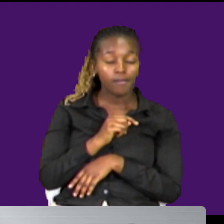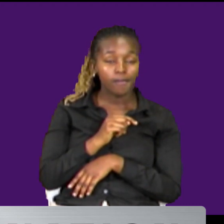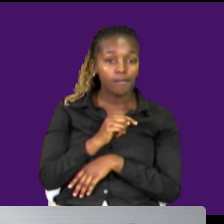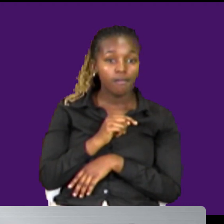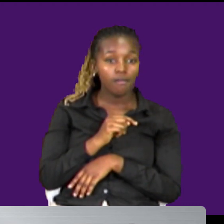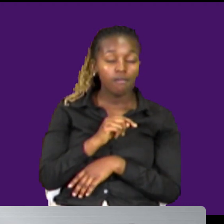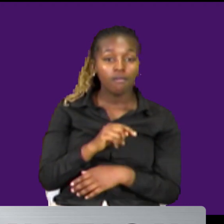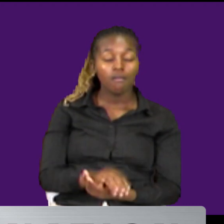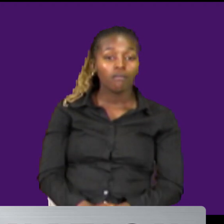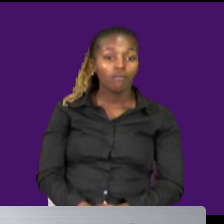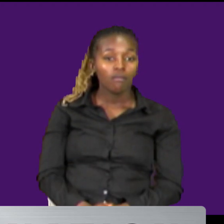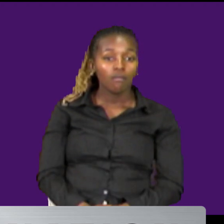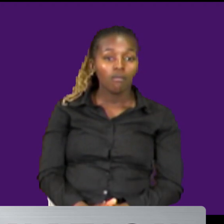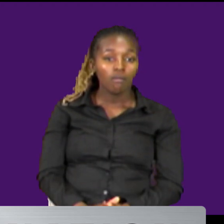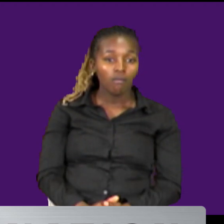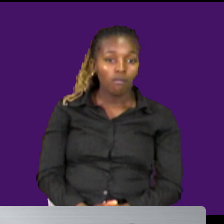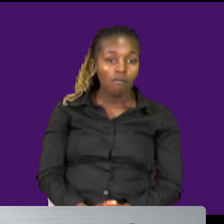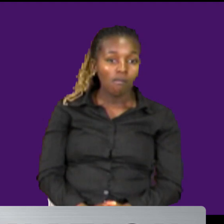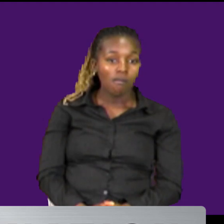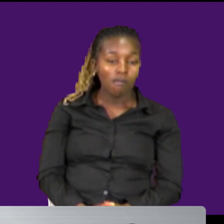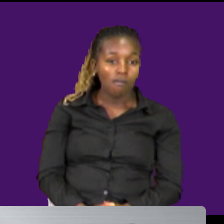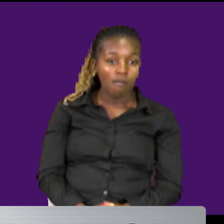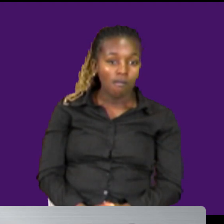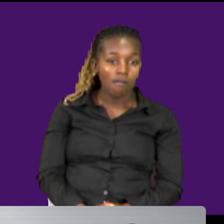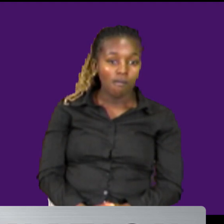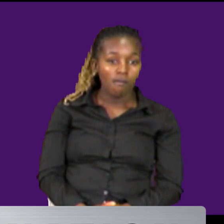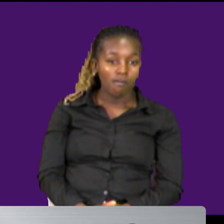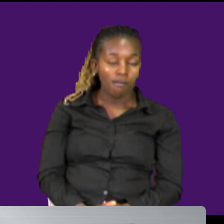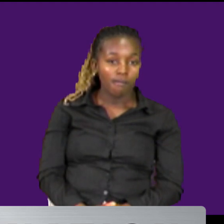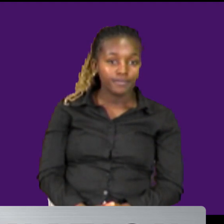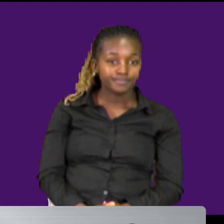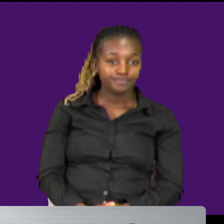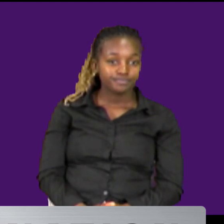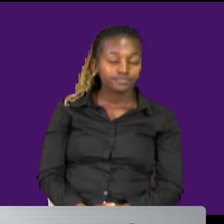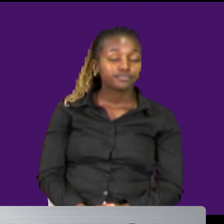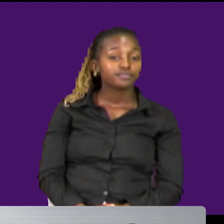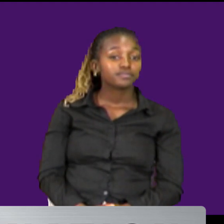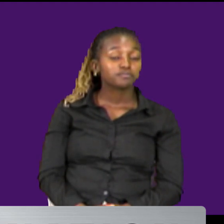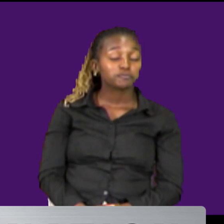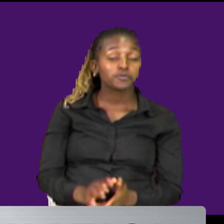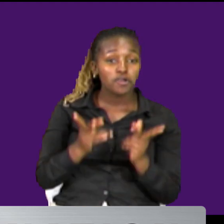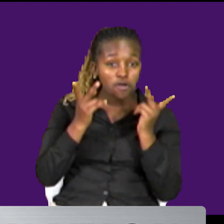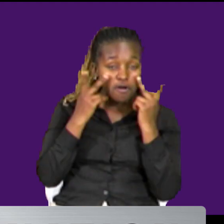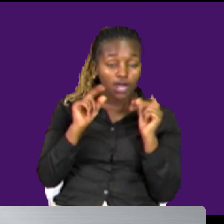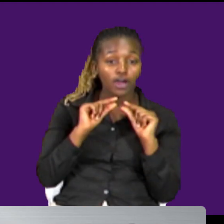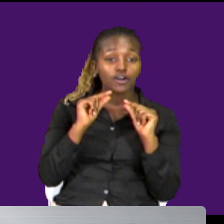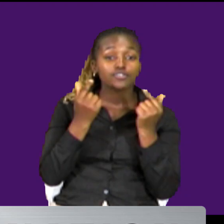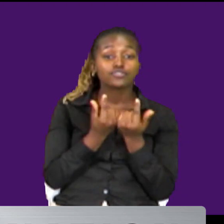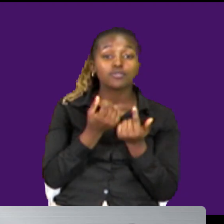Road, What others saw on State House Road. is a group of the